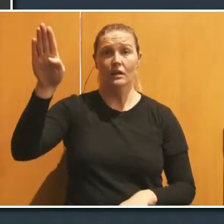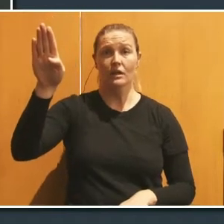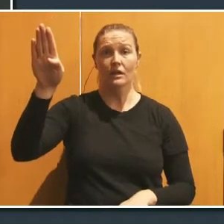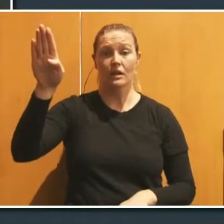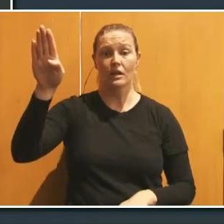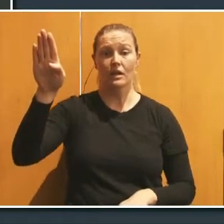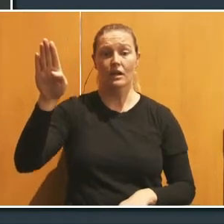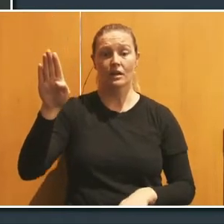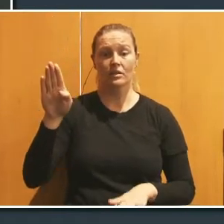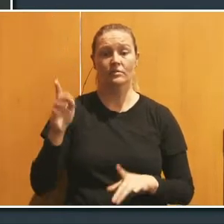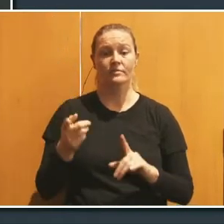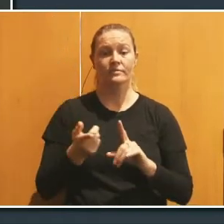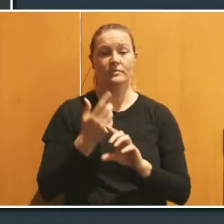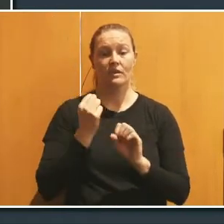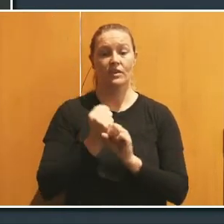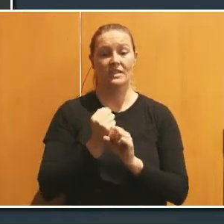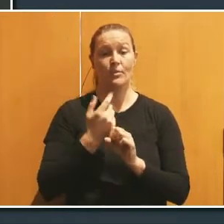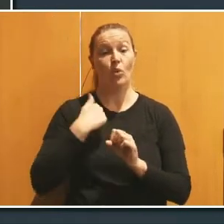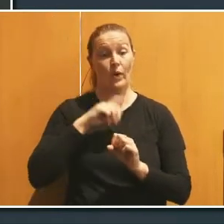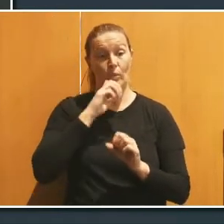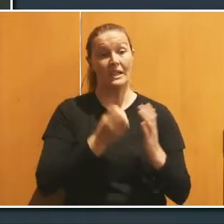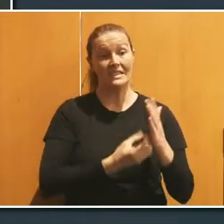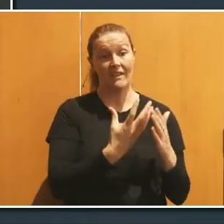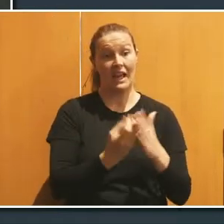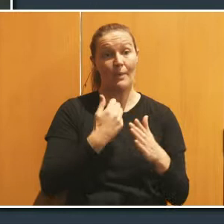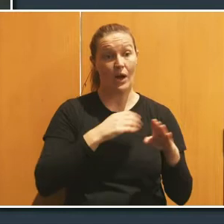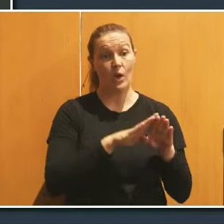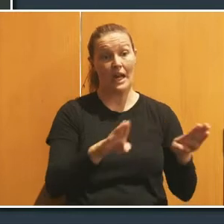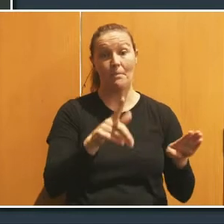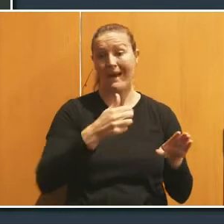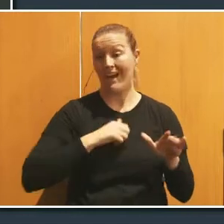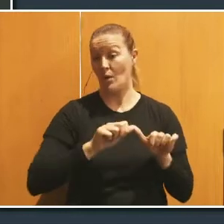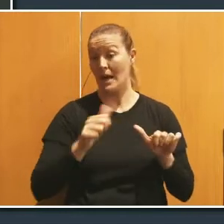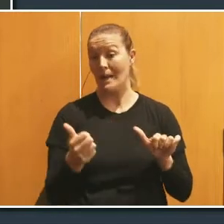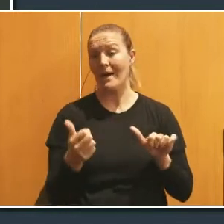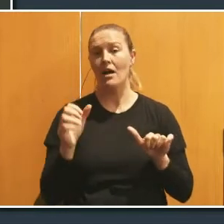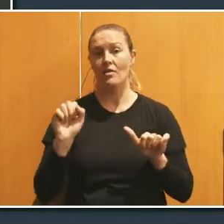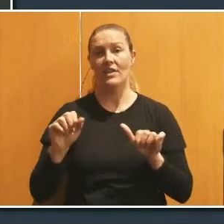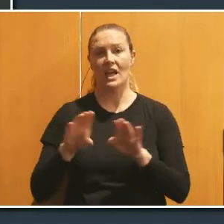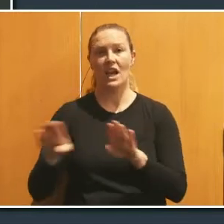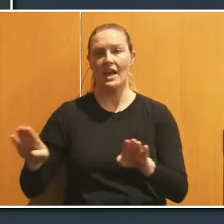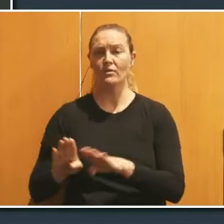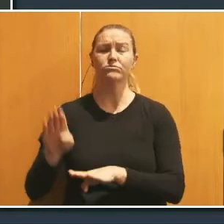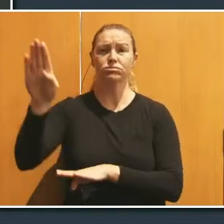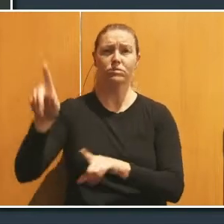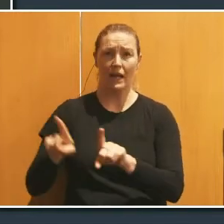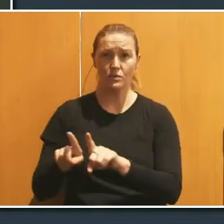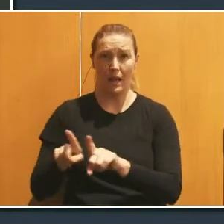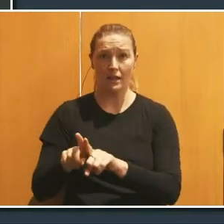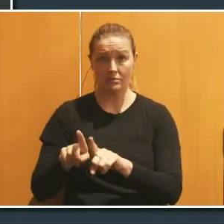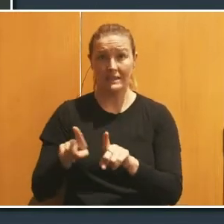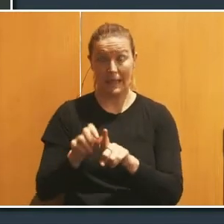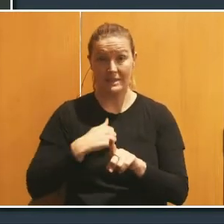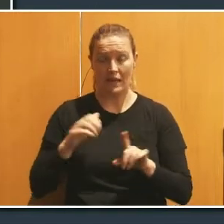we're developers, so we will get on and develop our land, but we have a neighbour whose land has gone up significantly, similar to